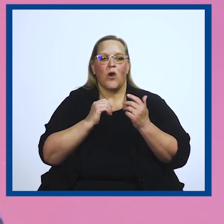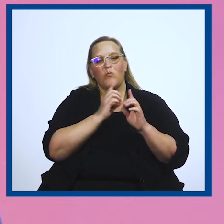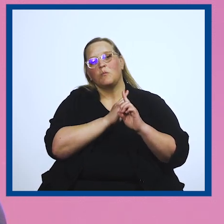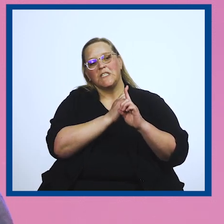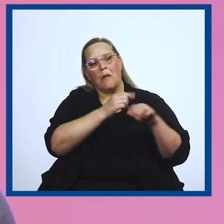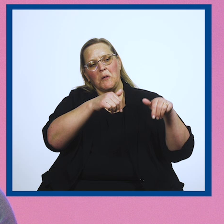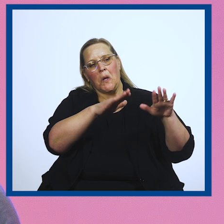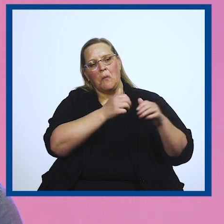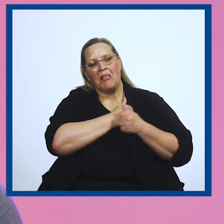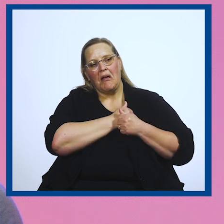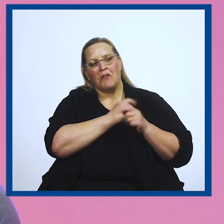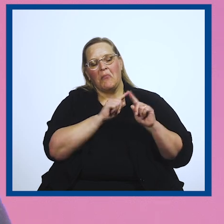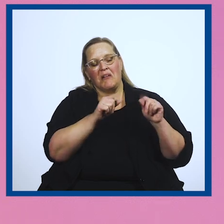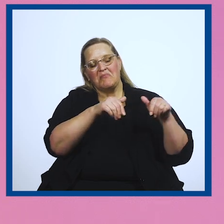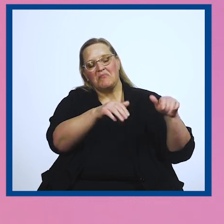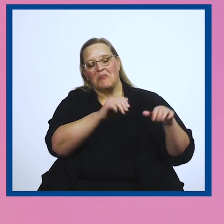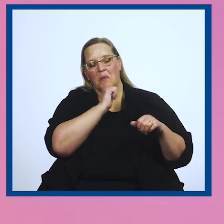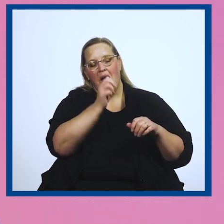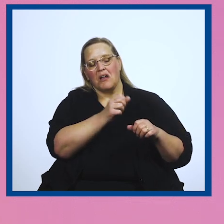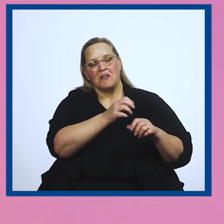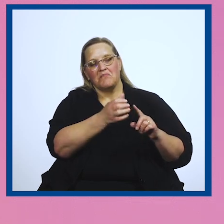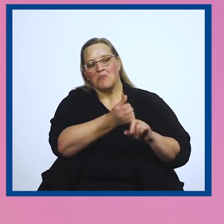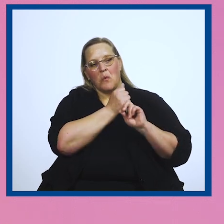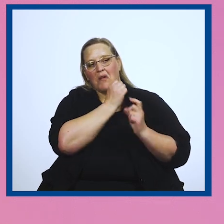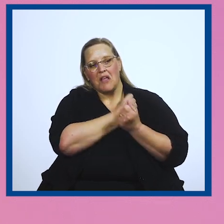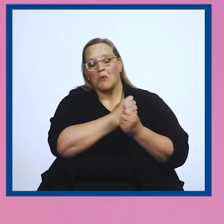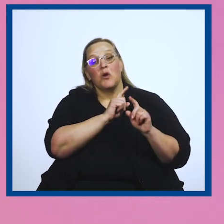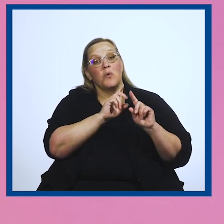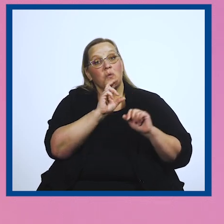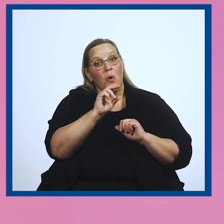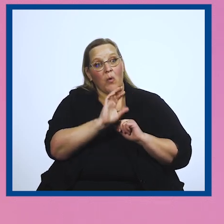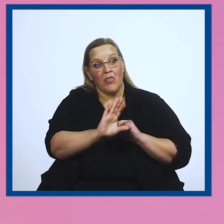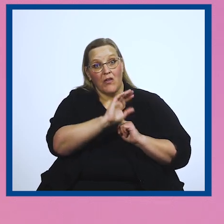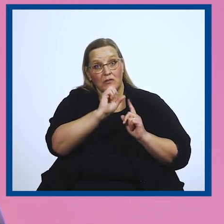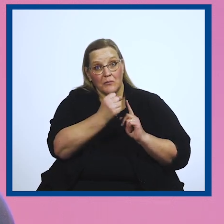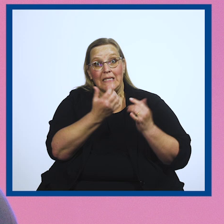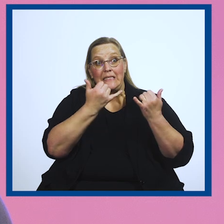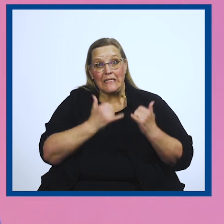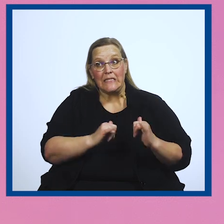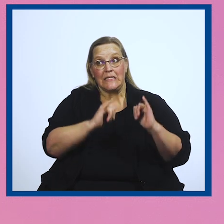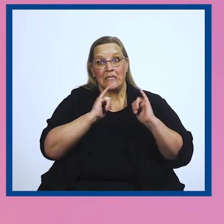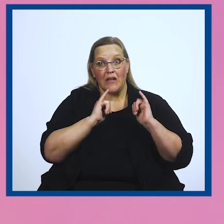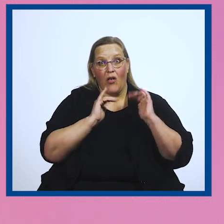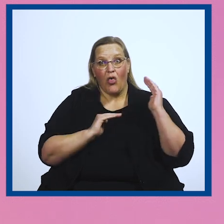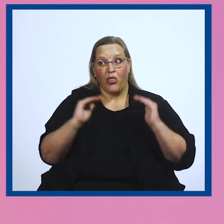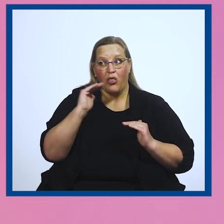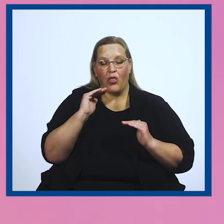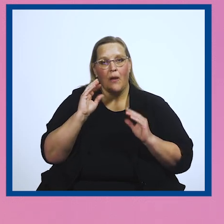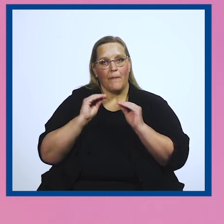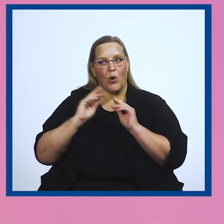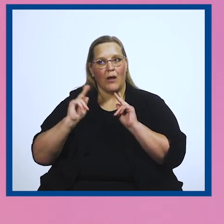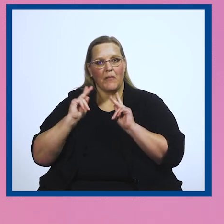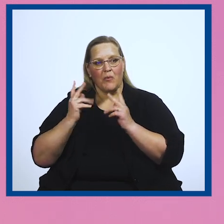love them now. They're great. We're not going to arrest them. Their circumstances weren't changed at all. Listen to this. They were still outnumbered and outlaws. They were still poor